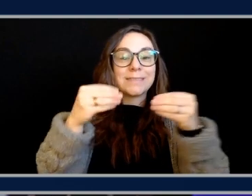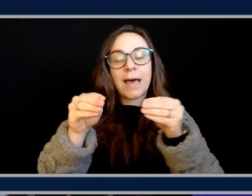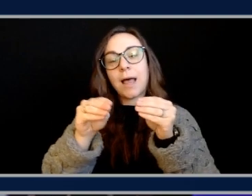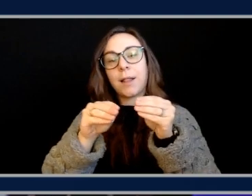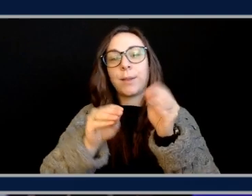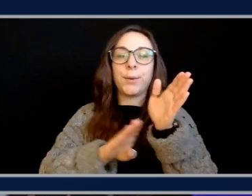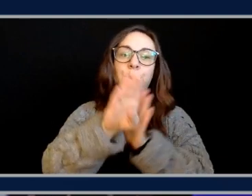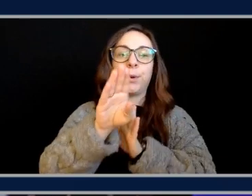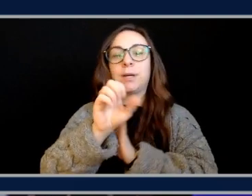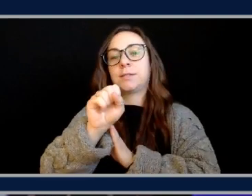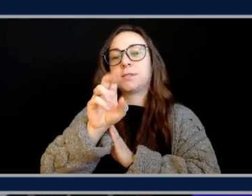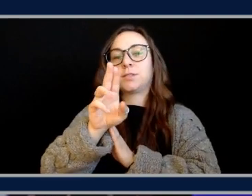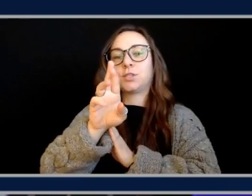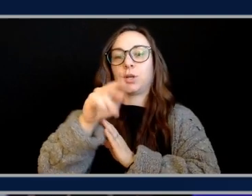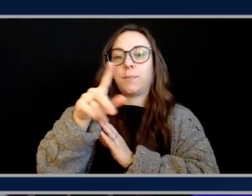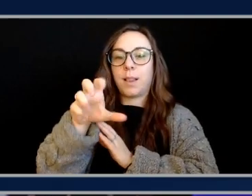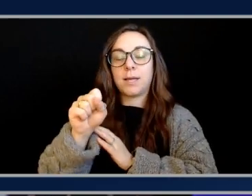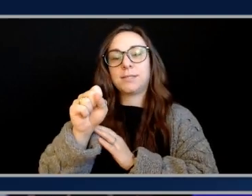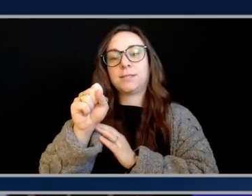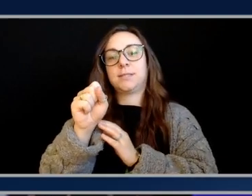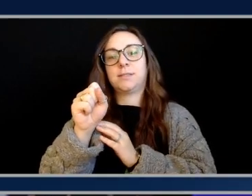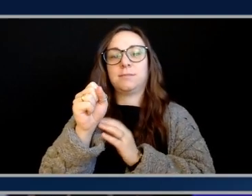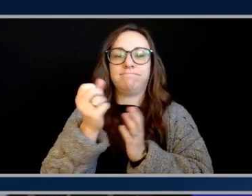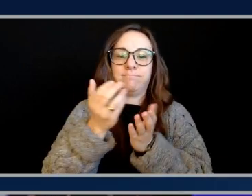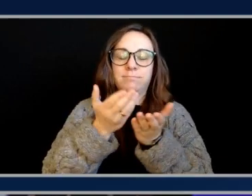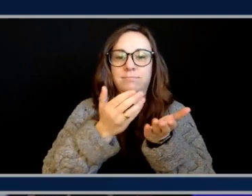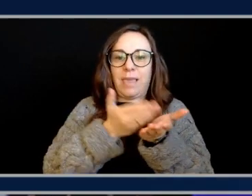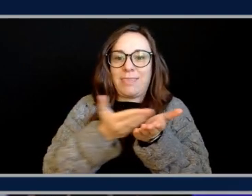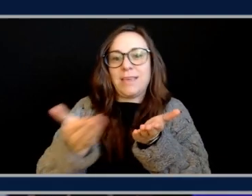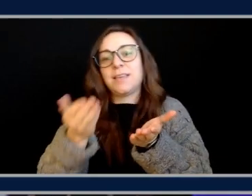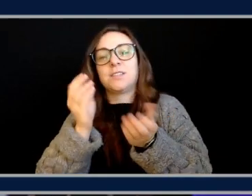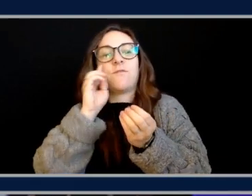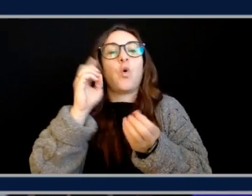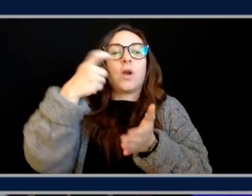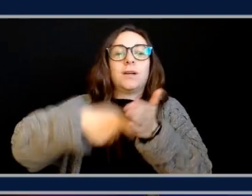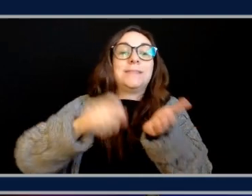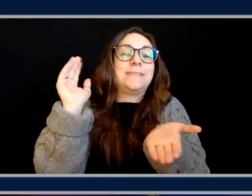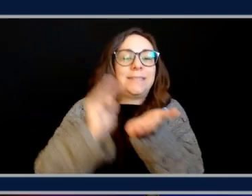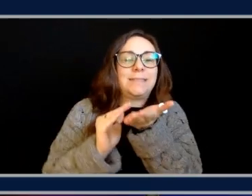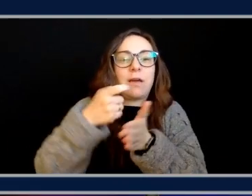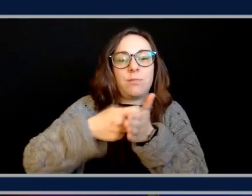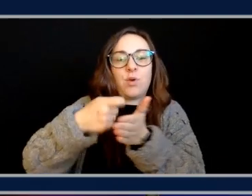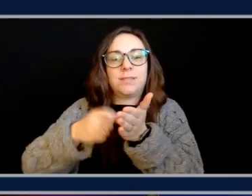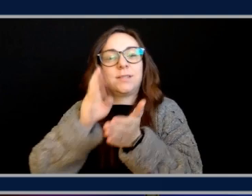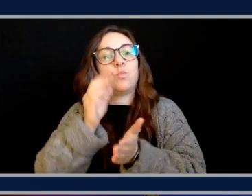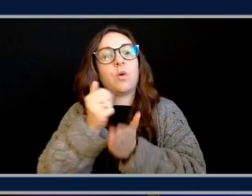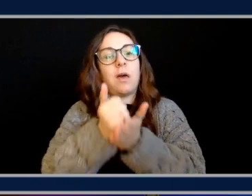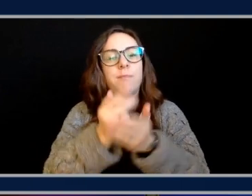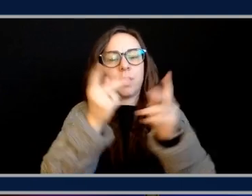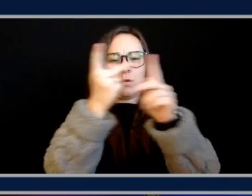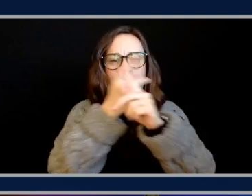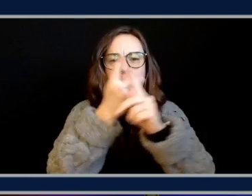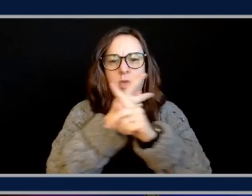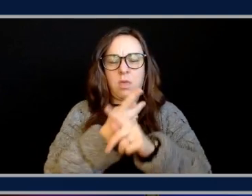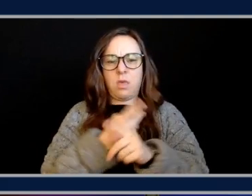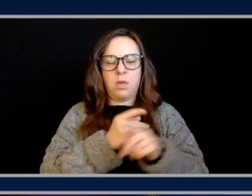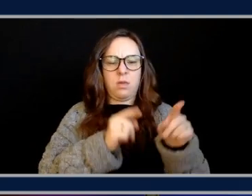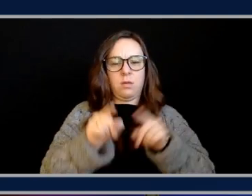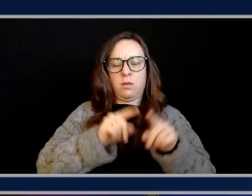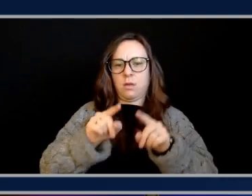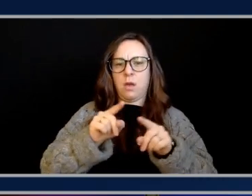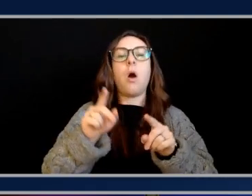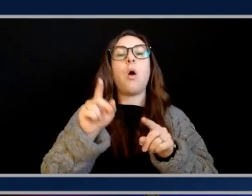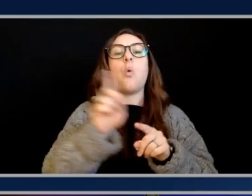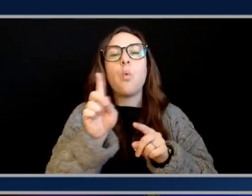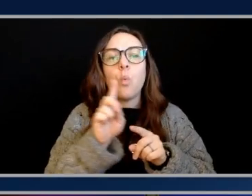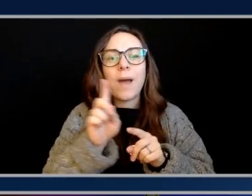capacity to you at discounted prices. And using this instance finder will help you and help you figure out like where and when you can access